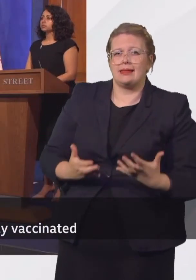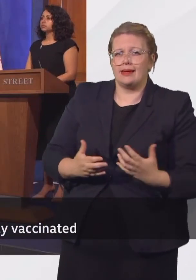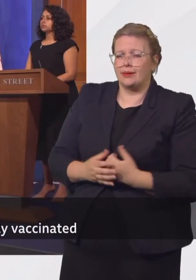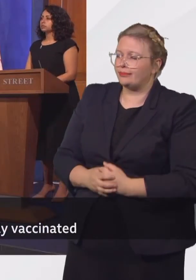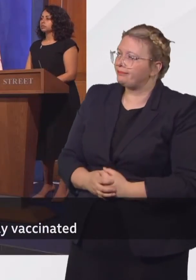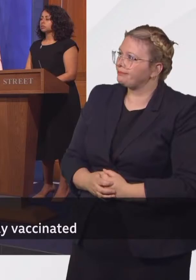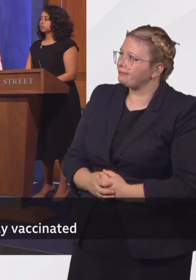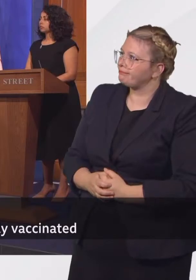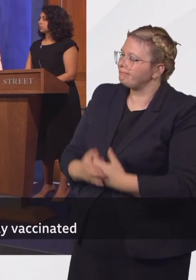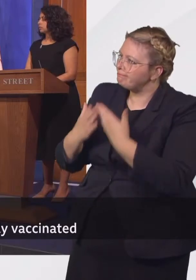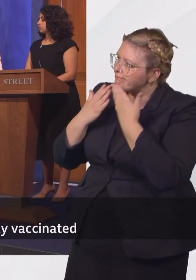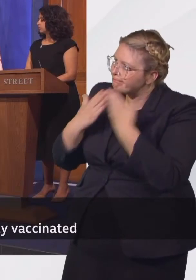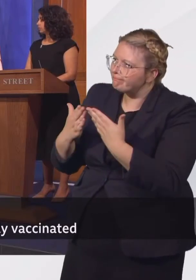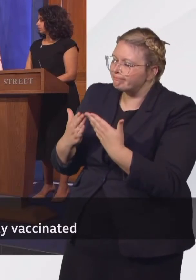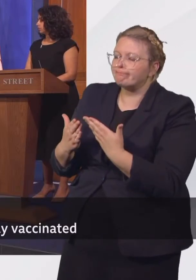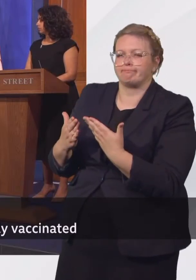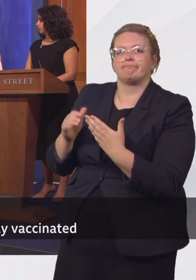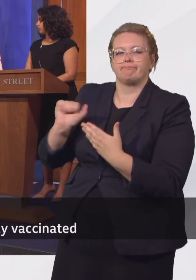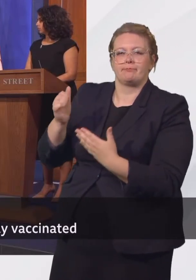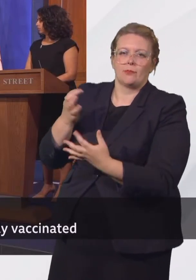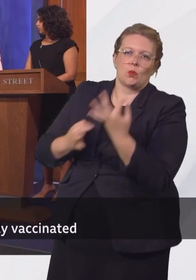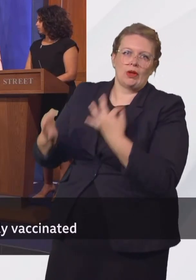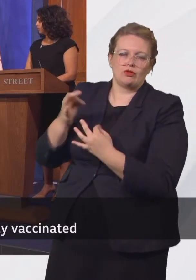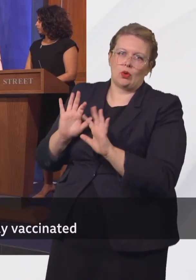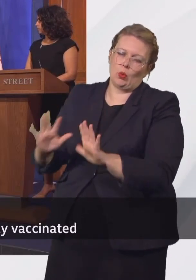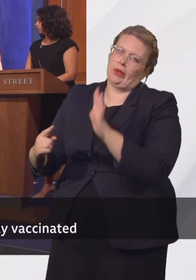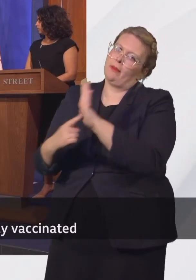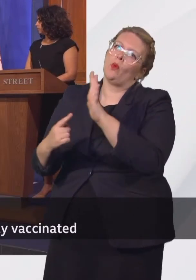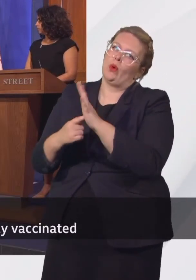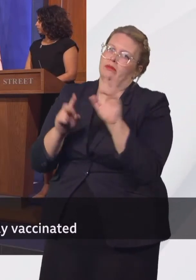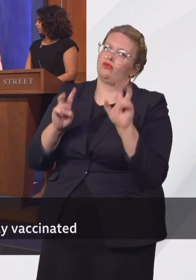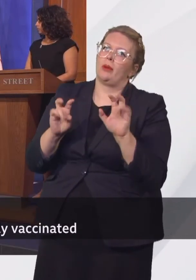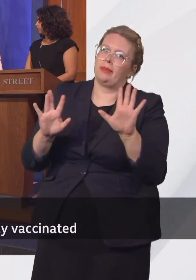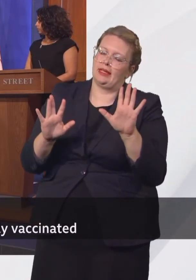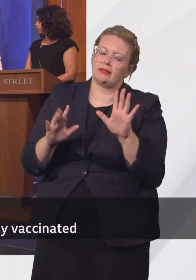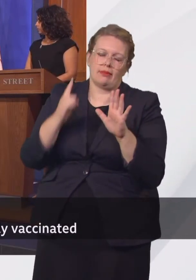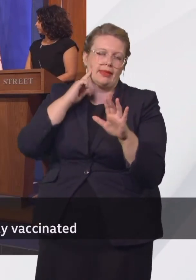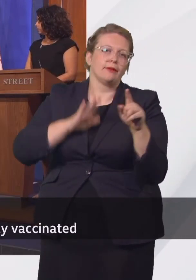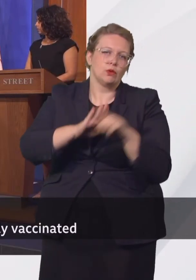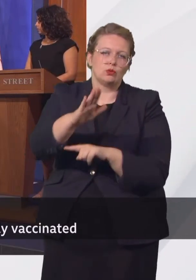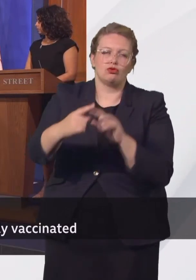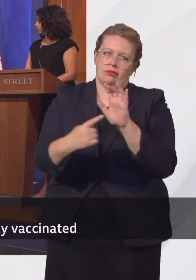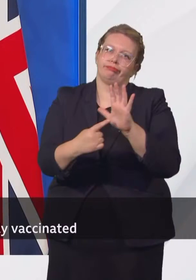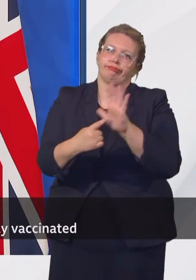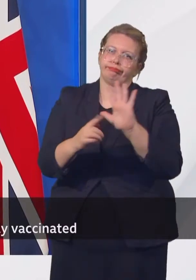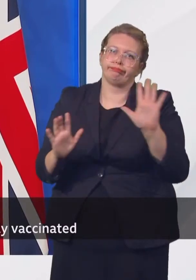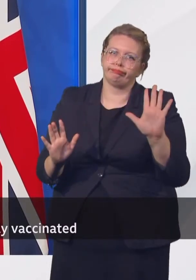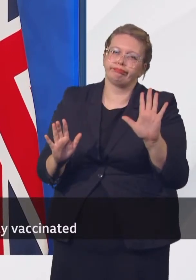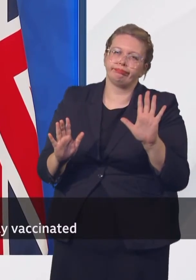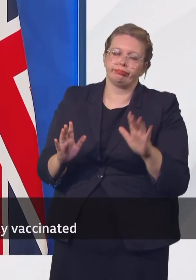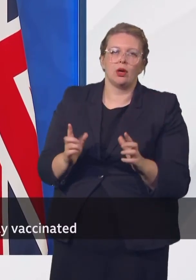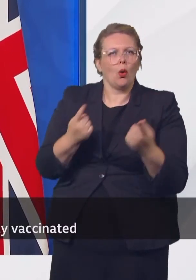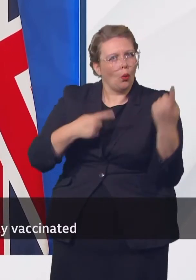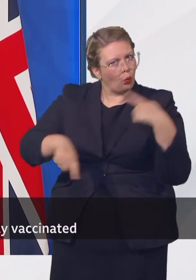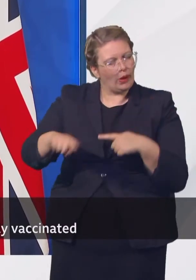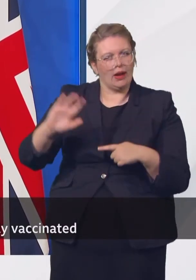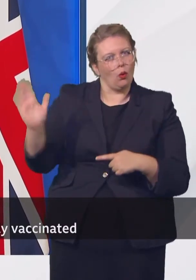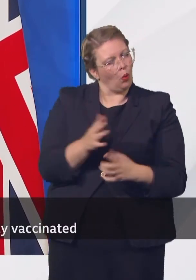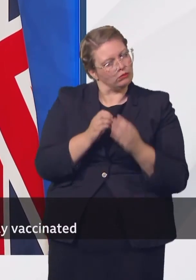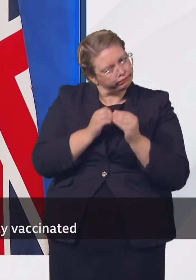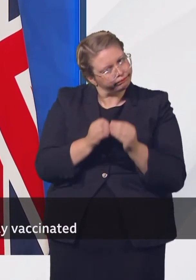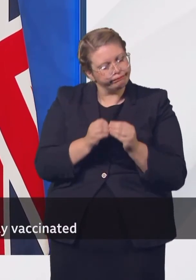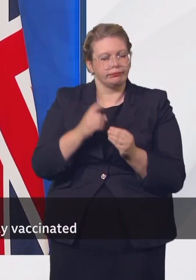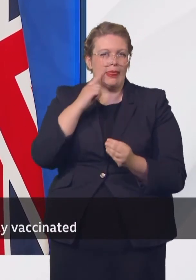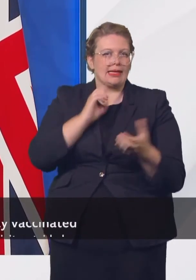Thanks very much, Melanie, for your question. Incredibly important for the future, and something that we all care very, very